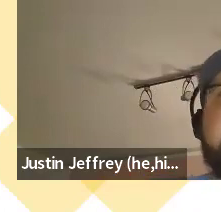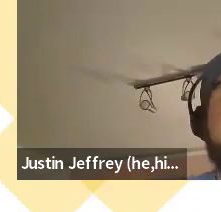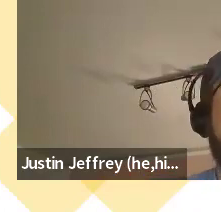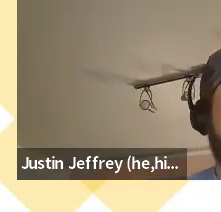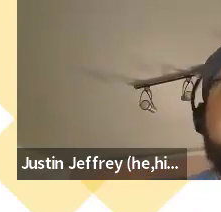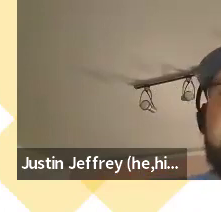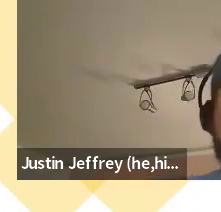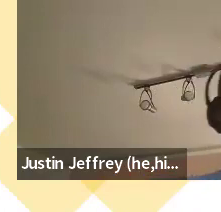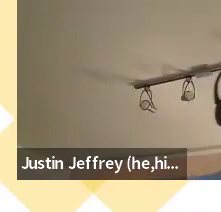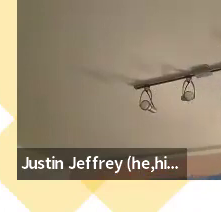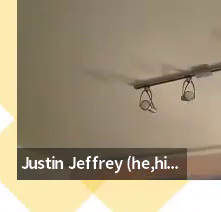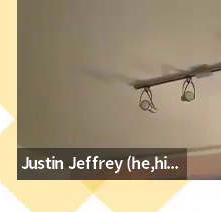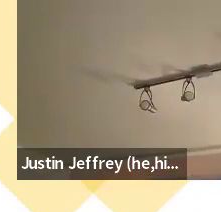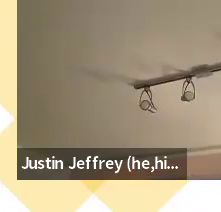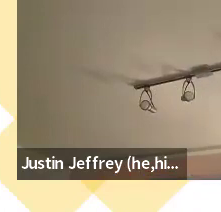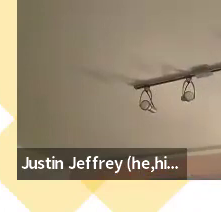need. Please don't hesitate to reach out.